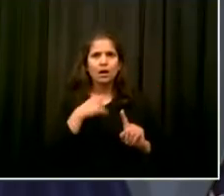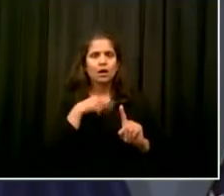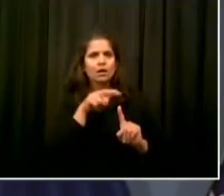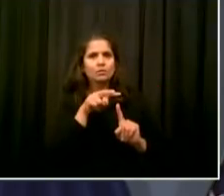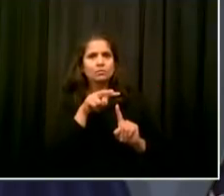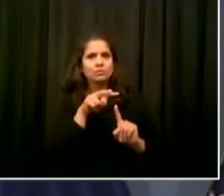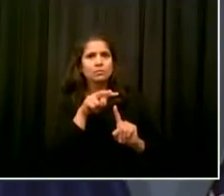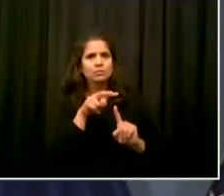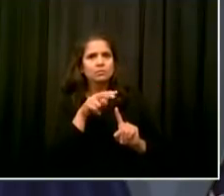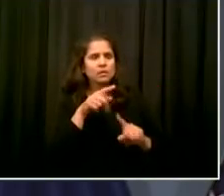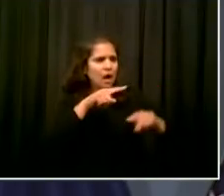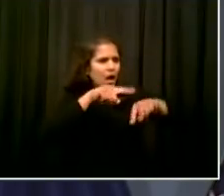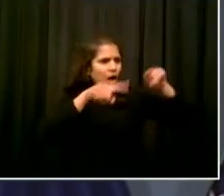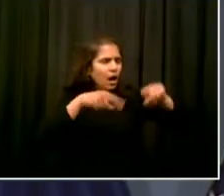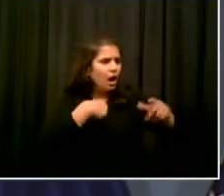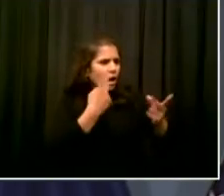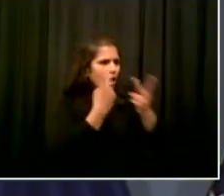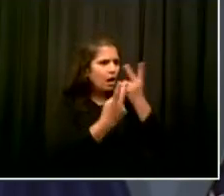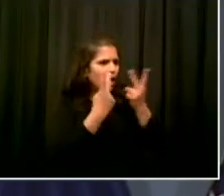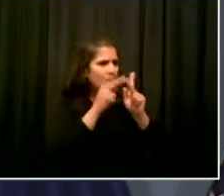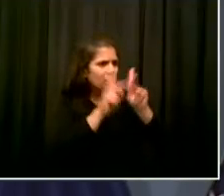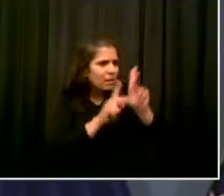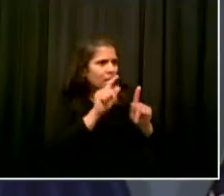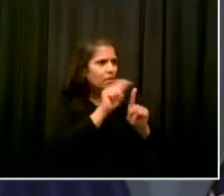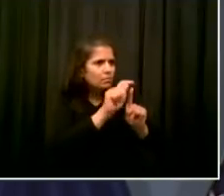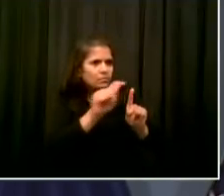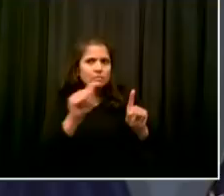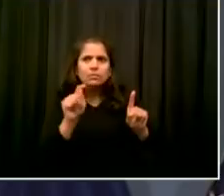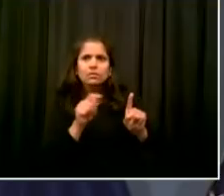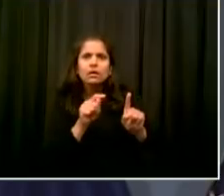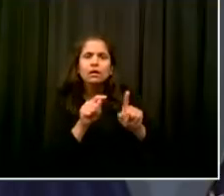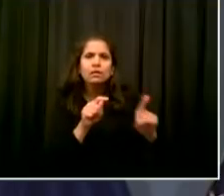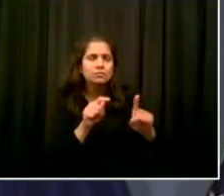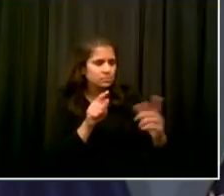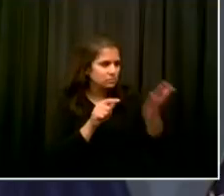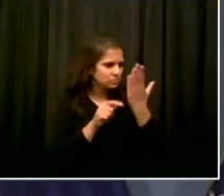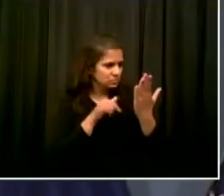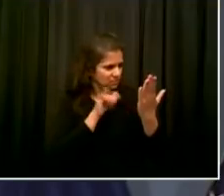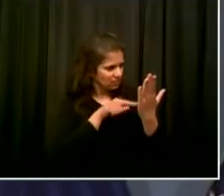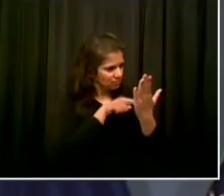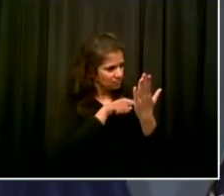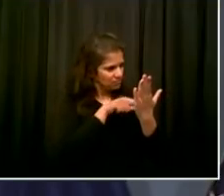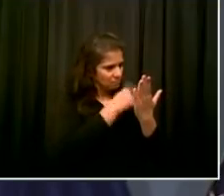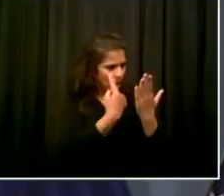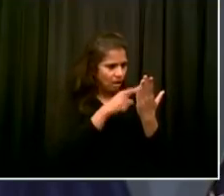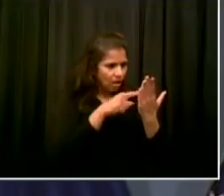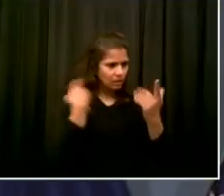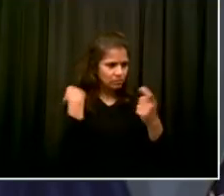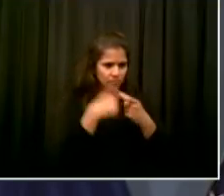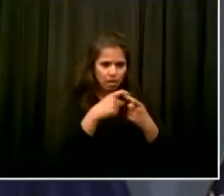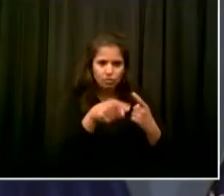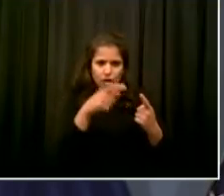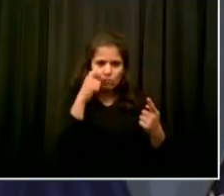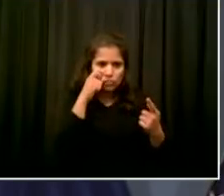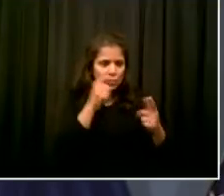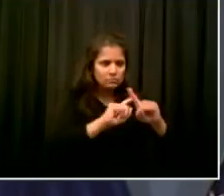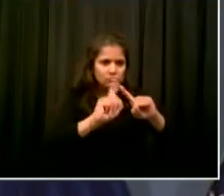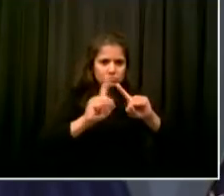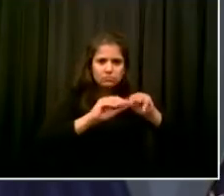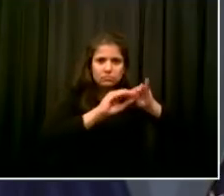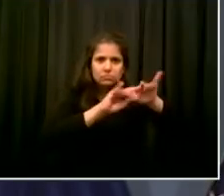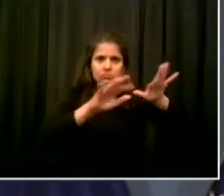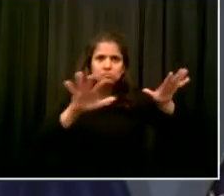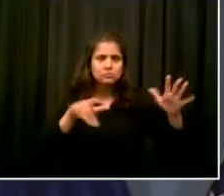cannot return to the status quo before. We must create something different to move forward in this city.